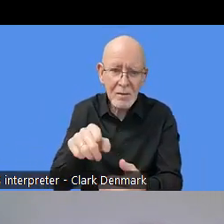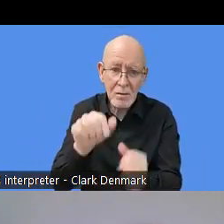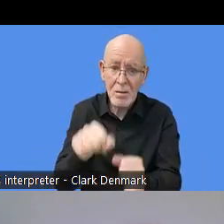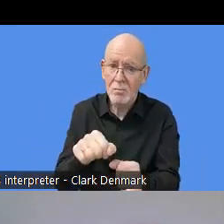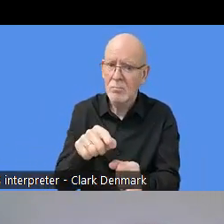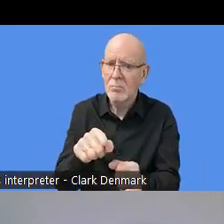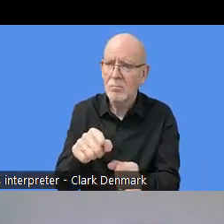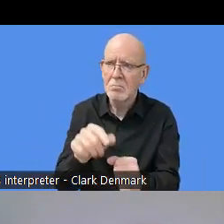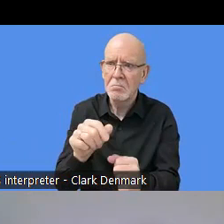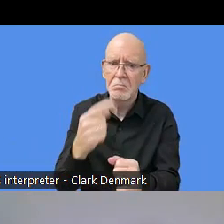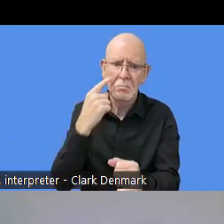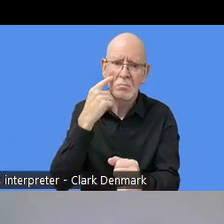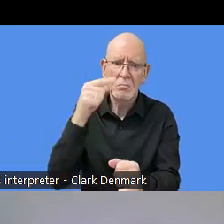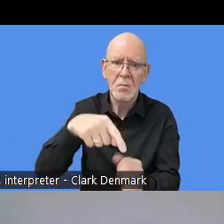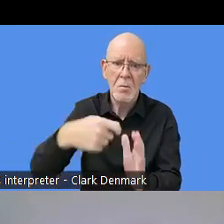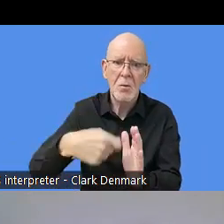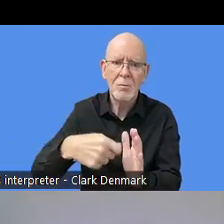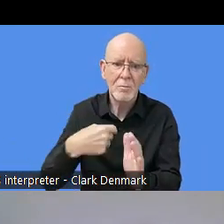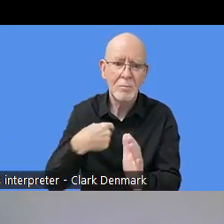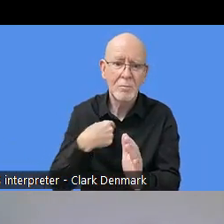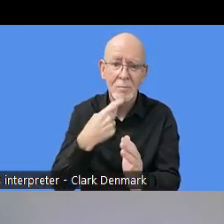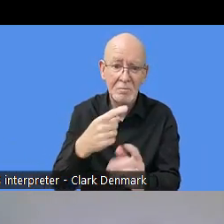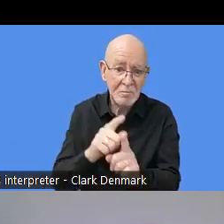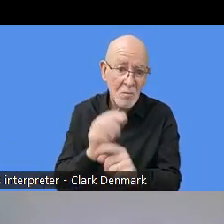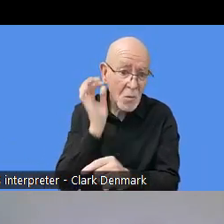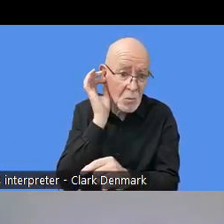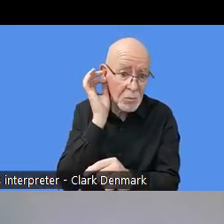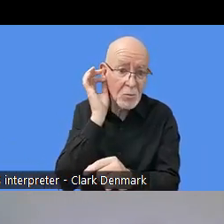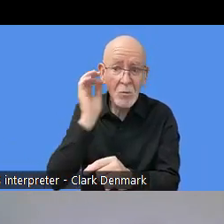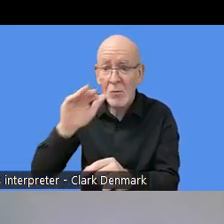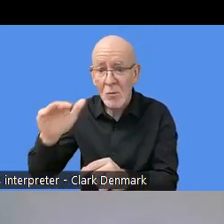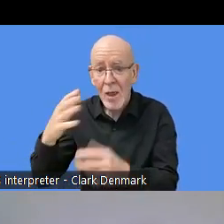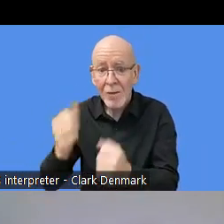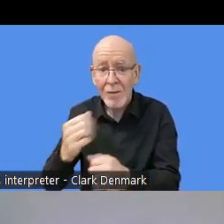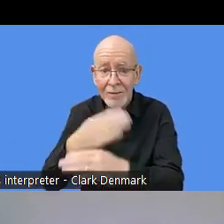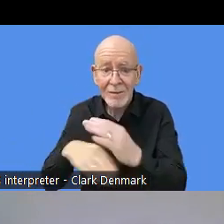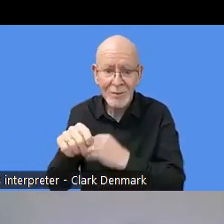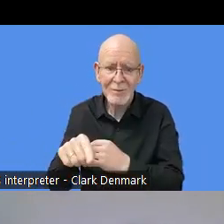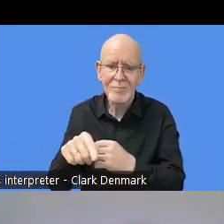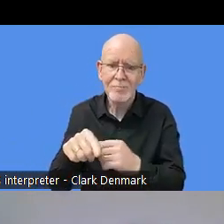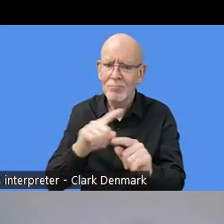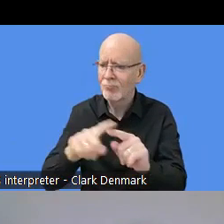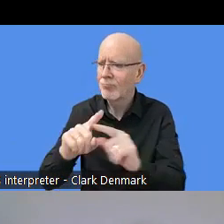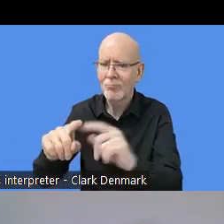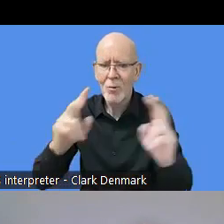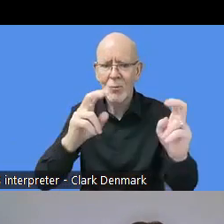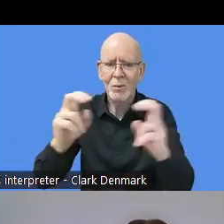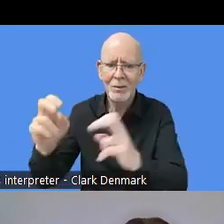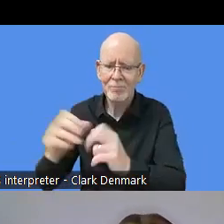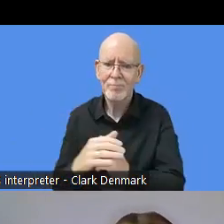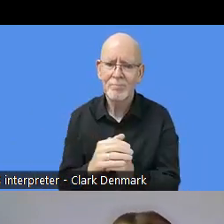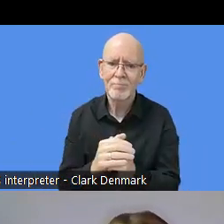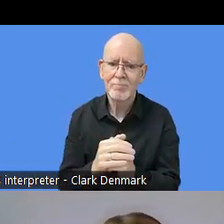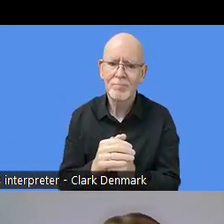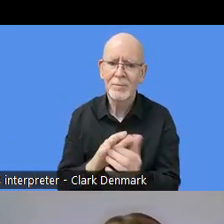encourage nominations programs that target women and girls with disabilities as a very vulnerable group within the